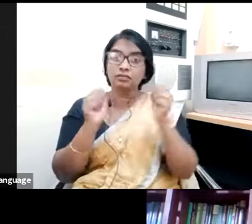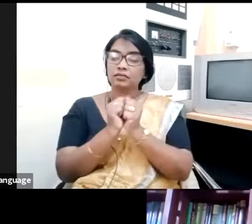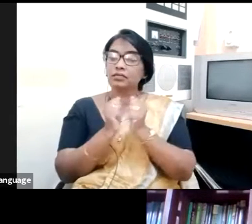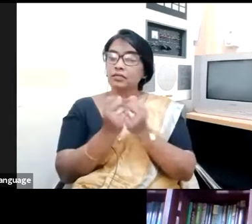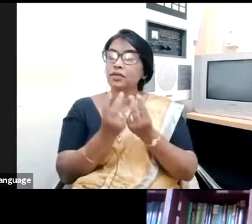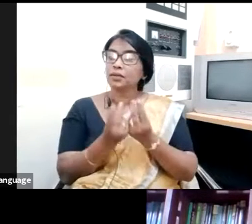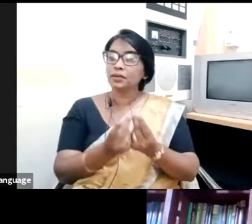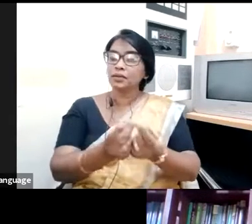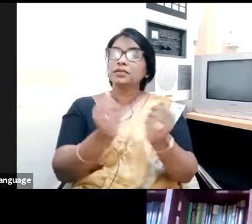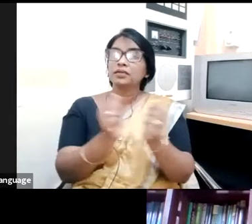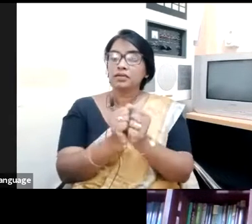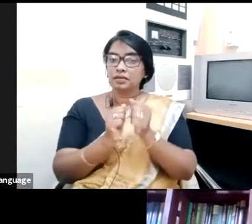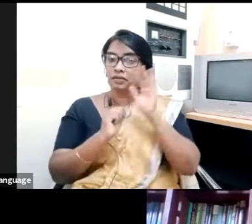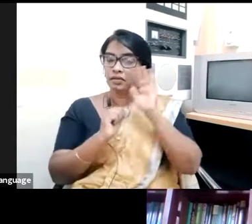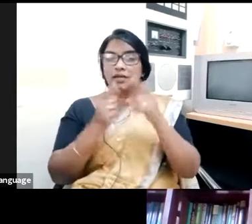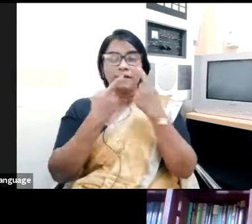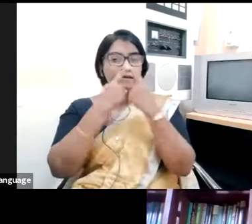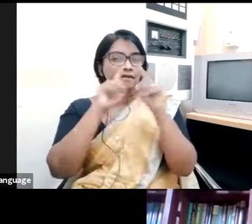we generate